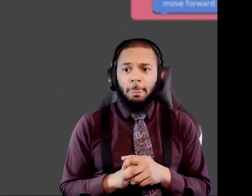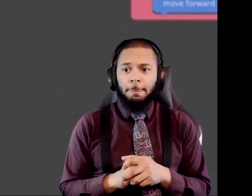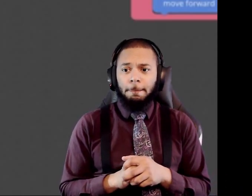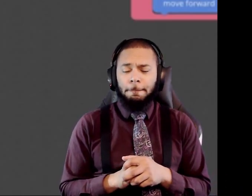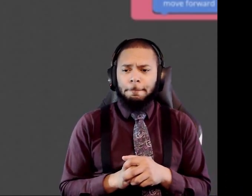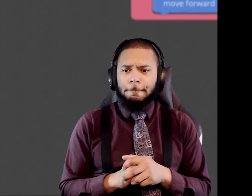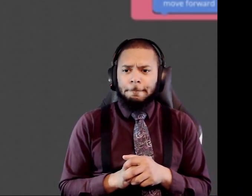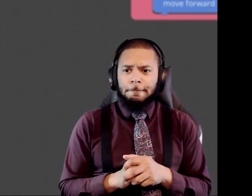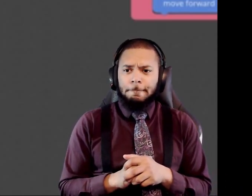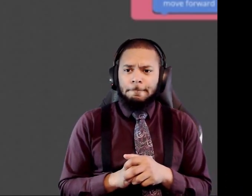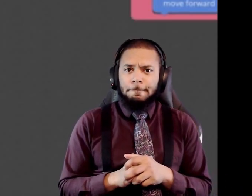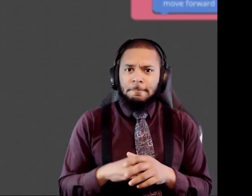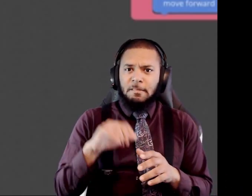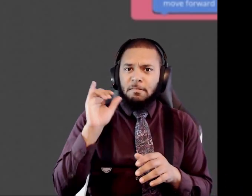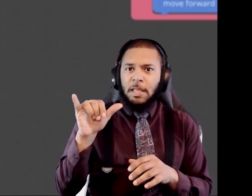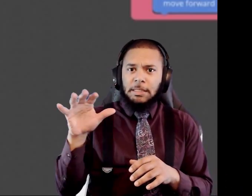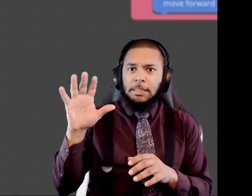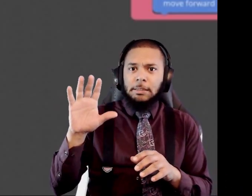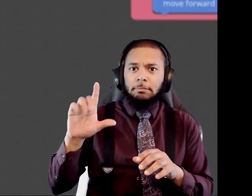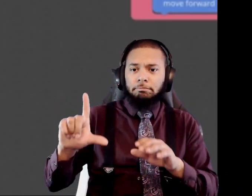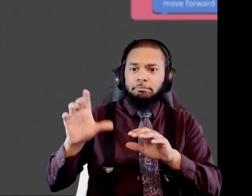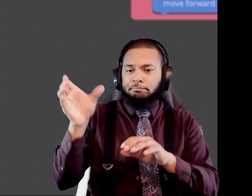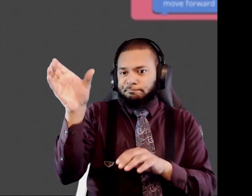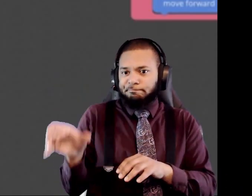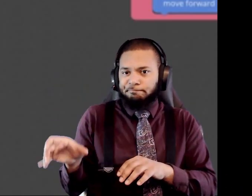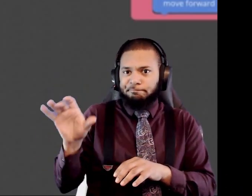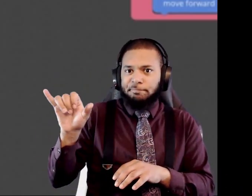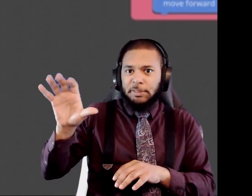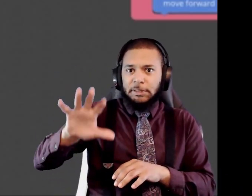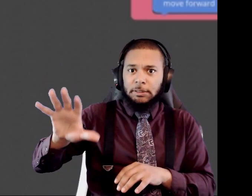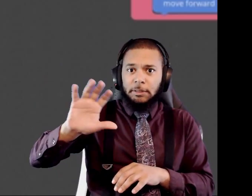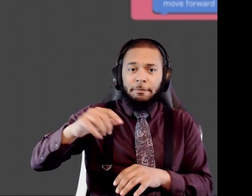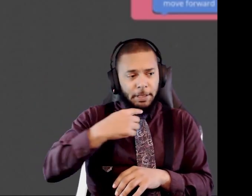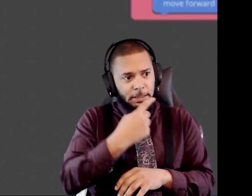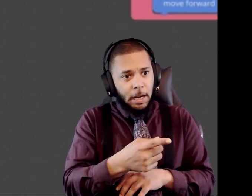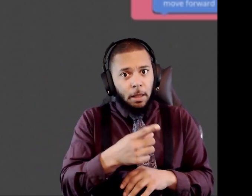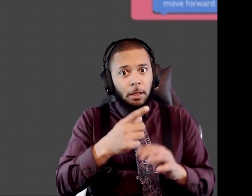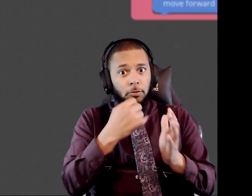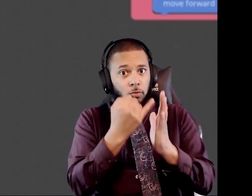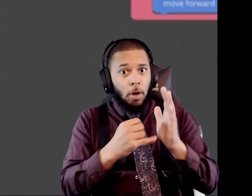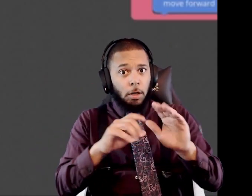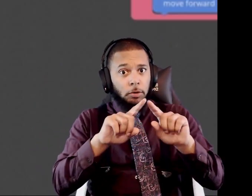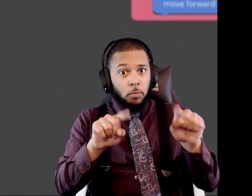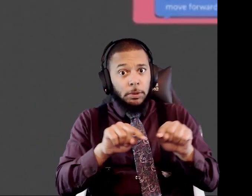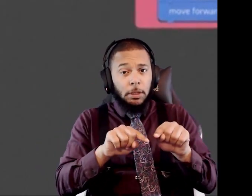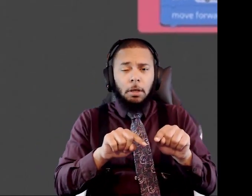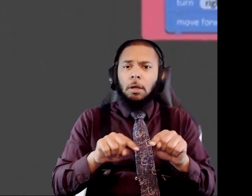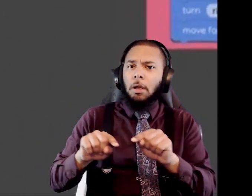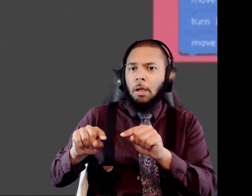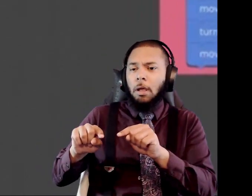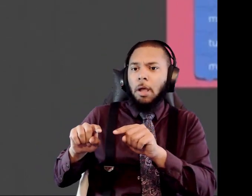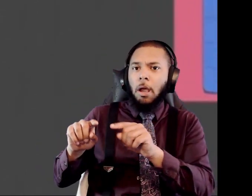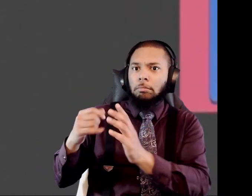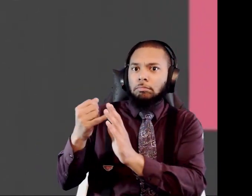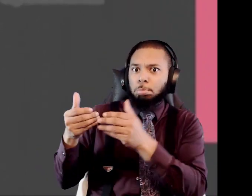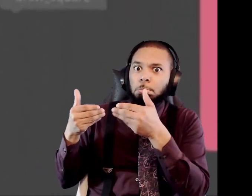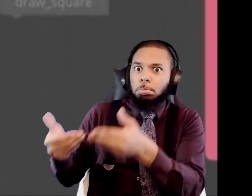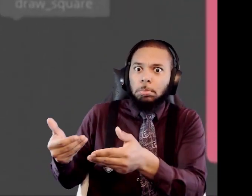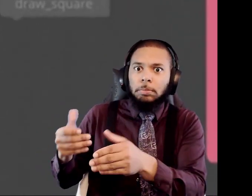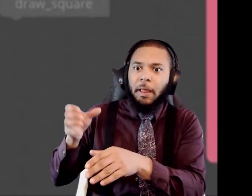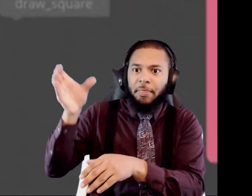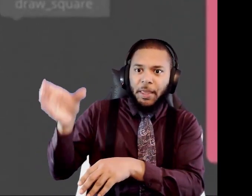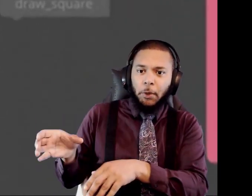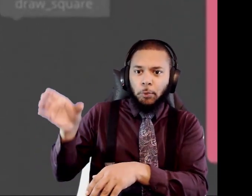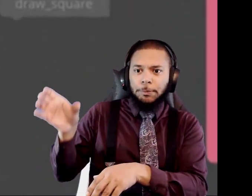the area that I'll see, for example, if I draw a square, I'll see the square show up in. There's an area down the center